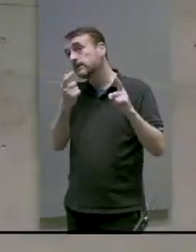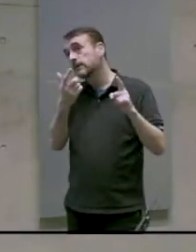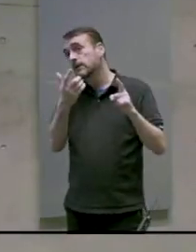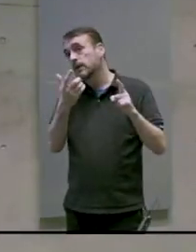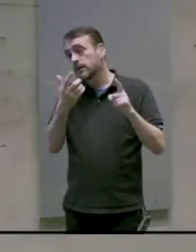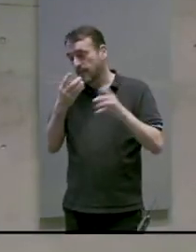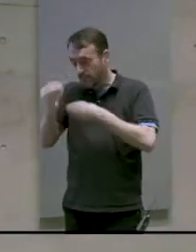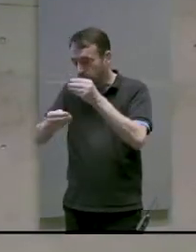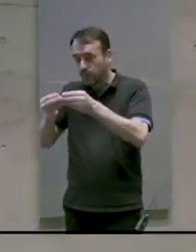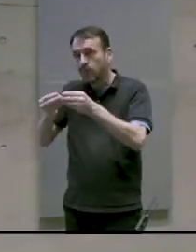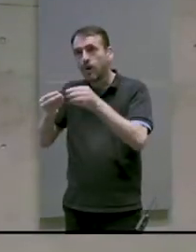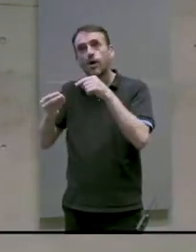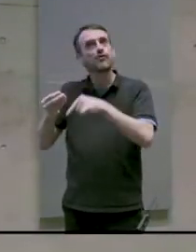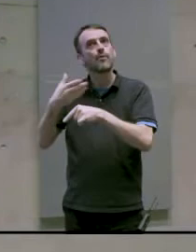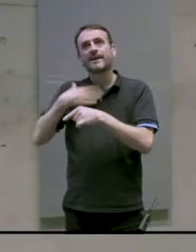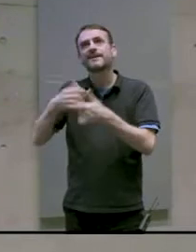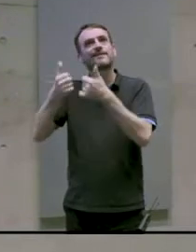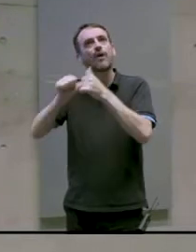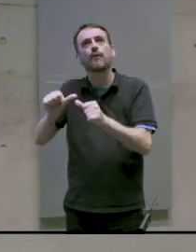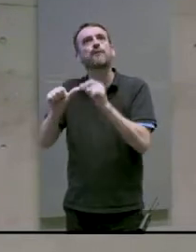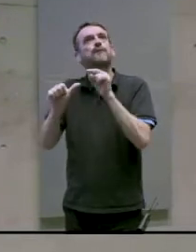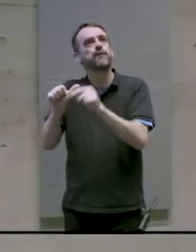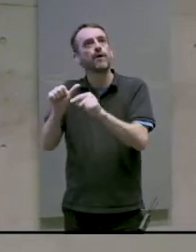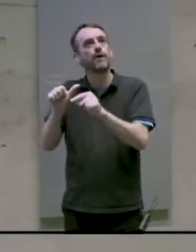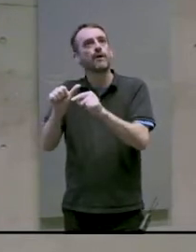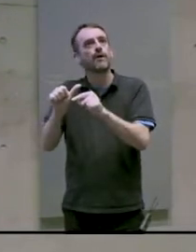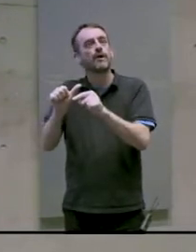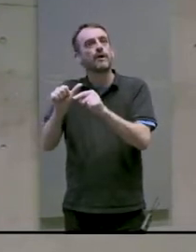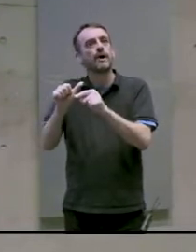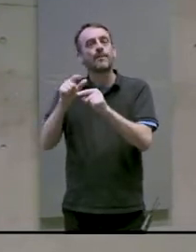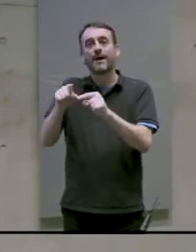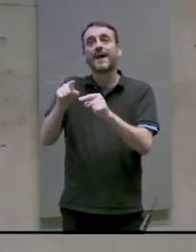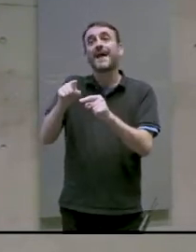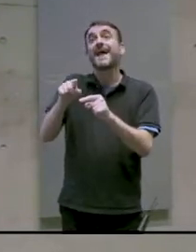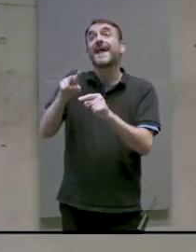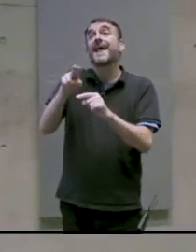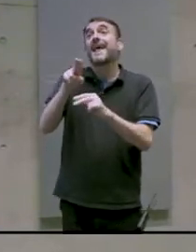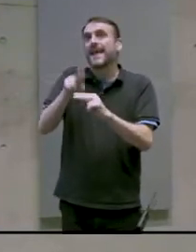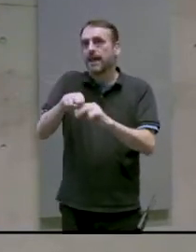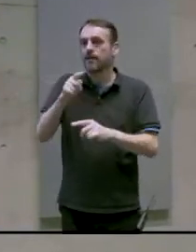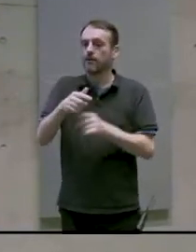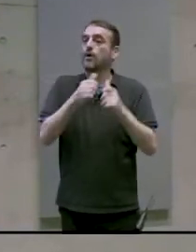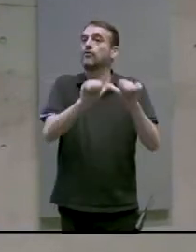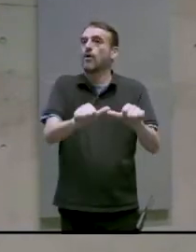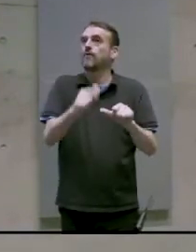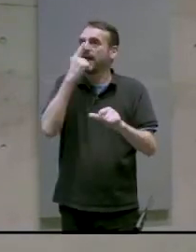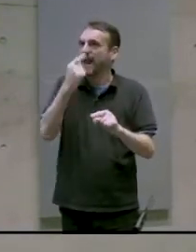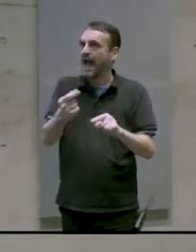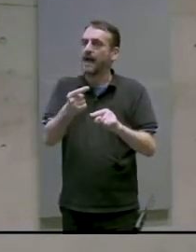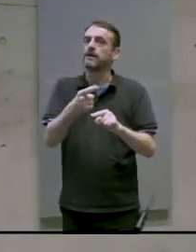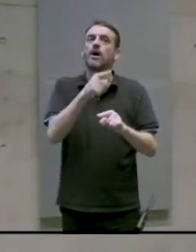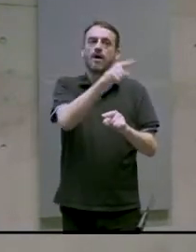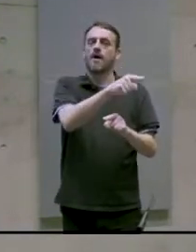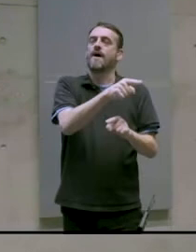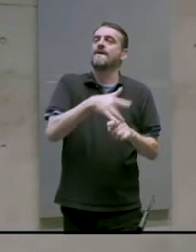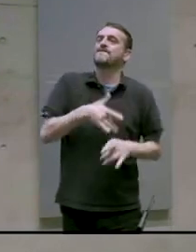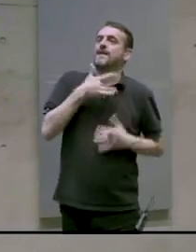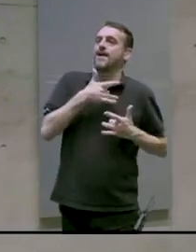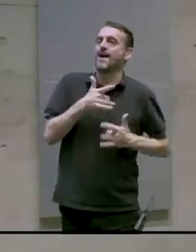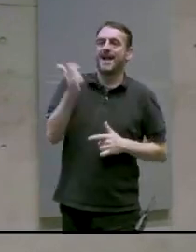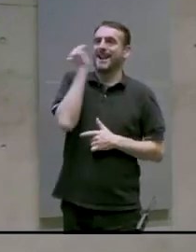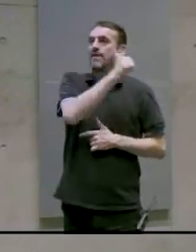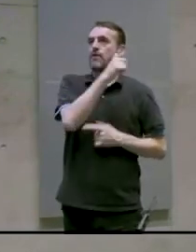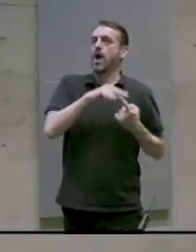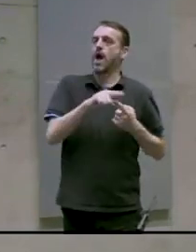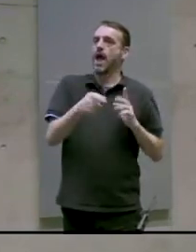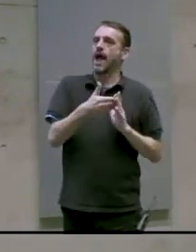well, they don't need to be solved, but if you do solve them, you'll feel particularly clever and get extra reward. Or either of these puzzles will